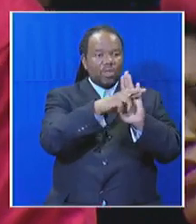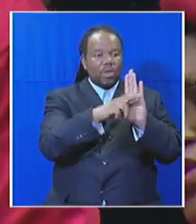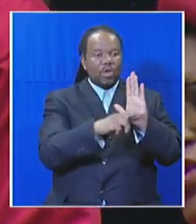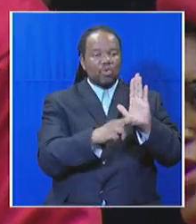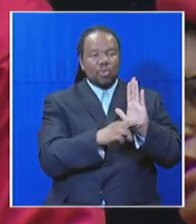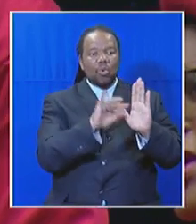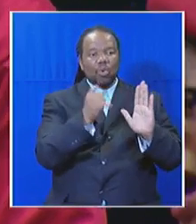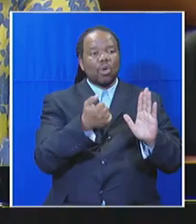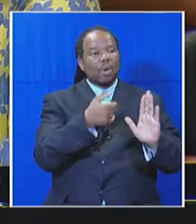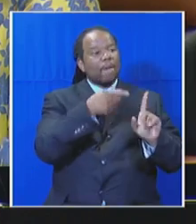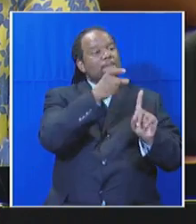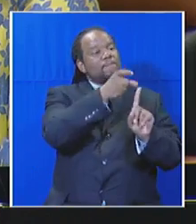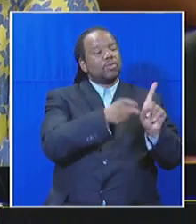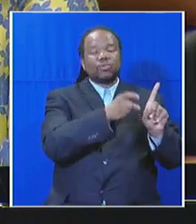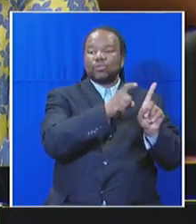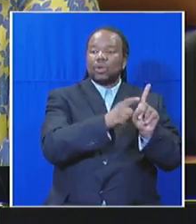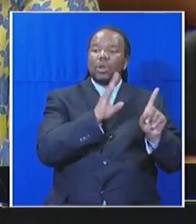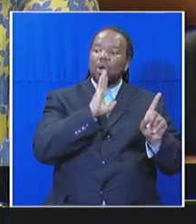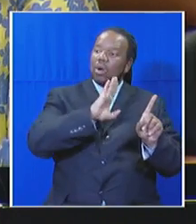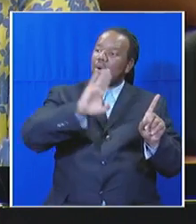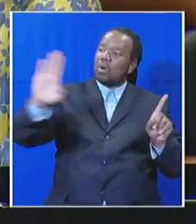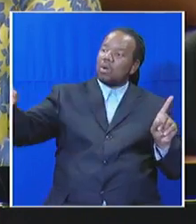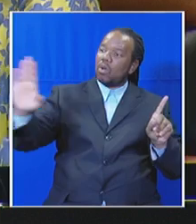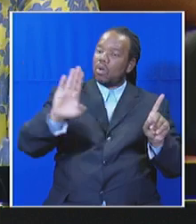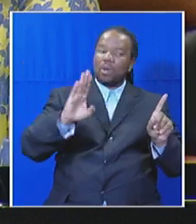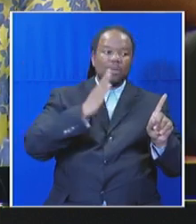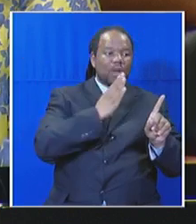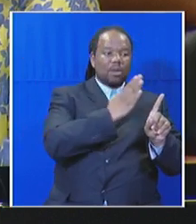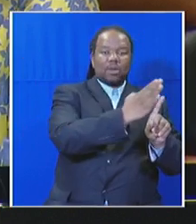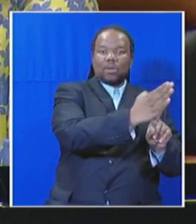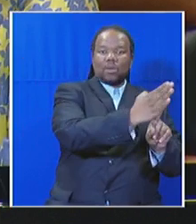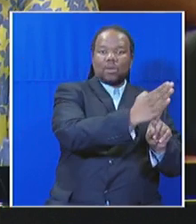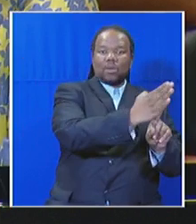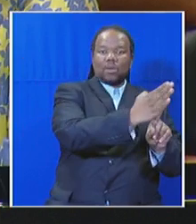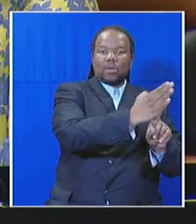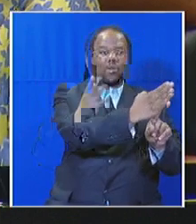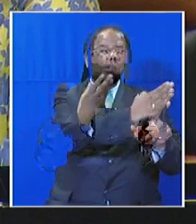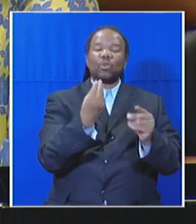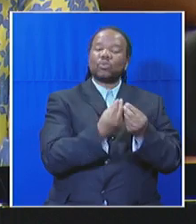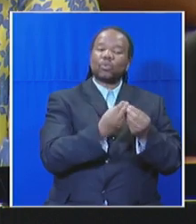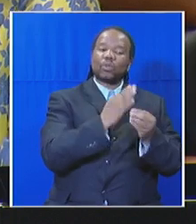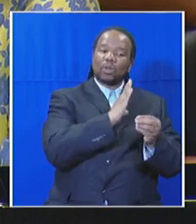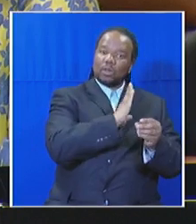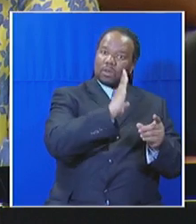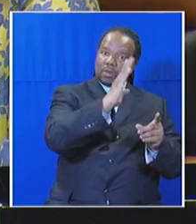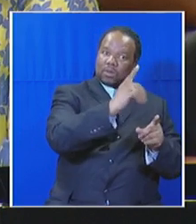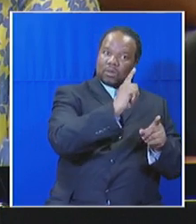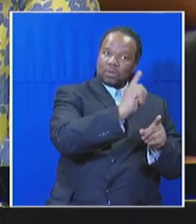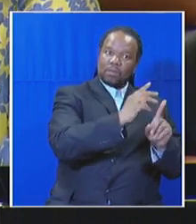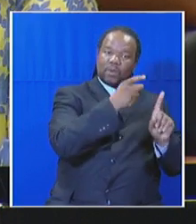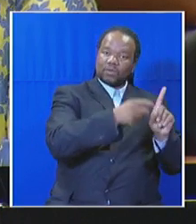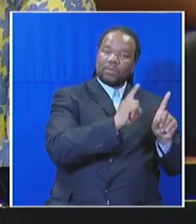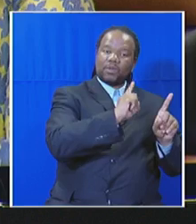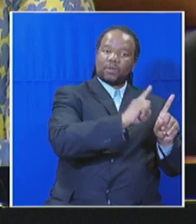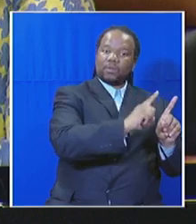us directly. He must speak to us through you. That's how we deal with things here. Please. Honorable Dozie, Please thank